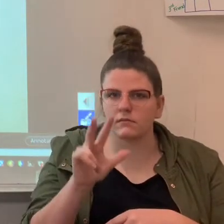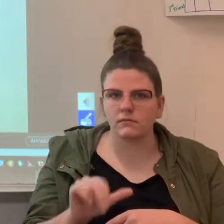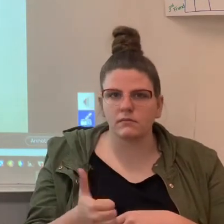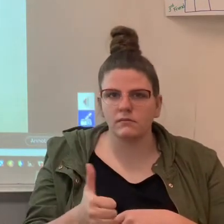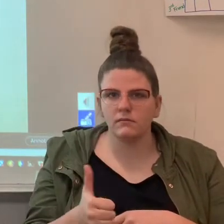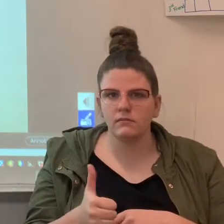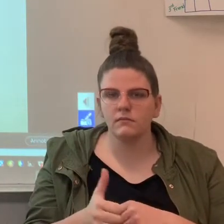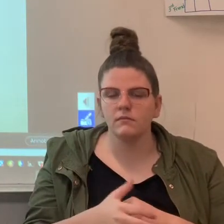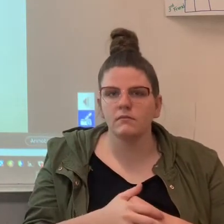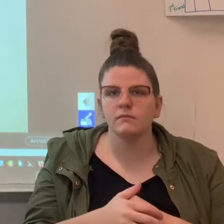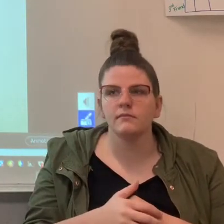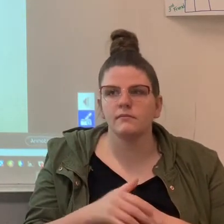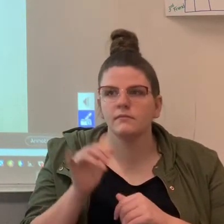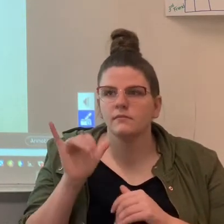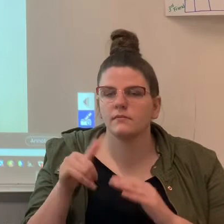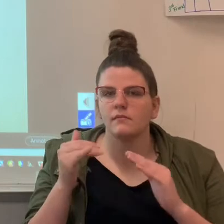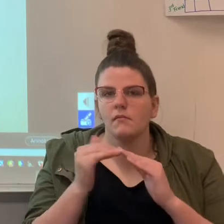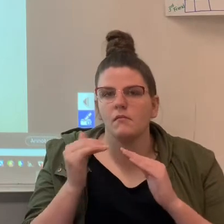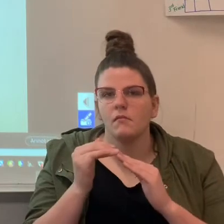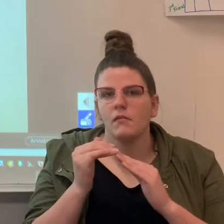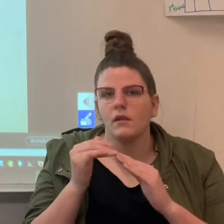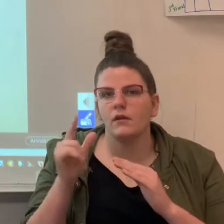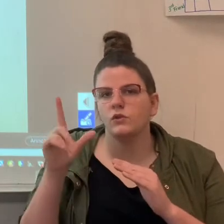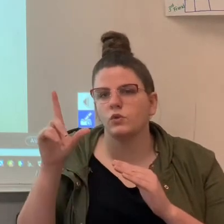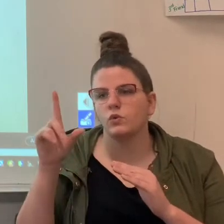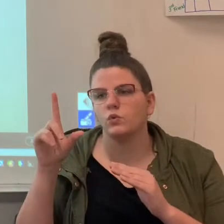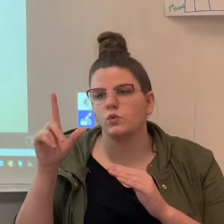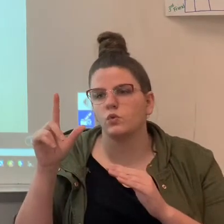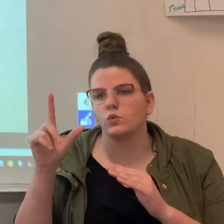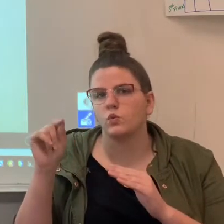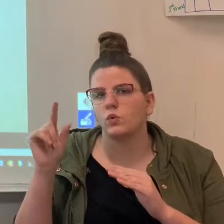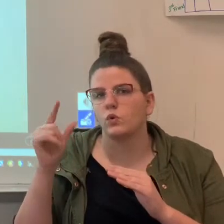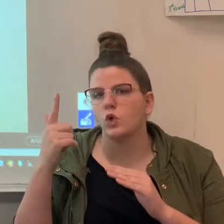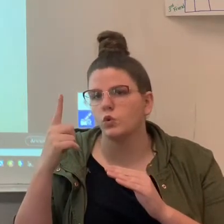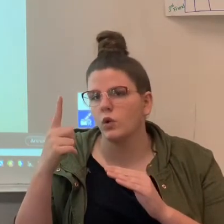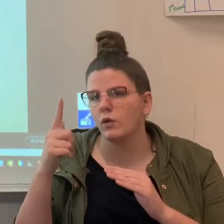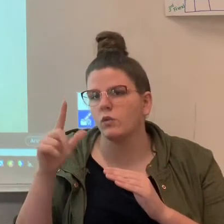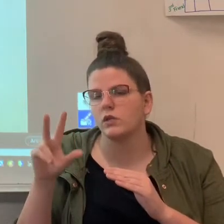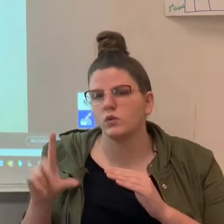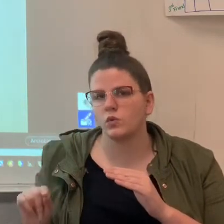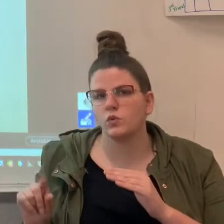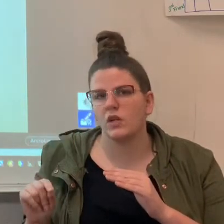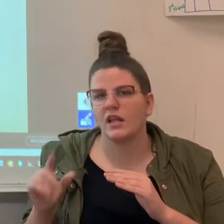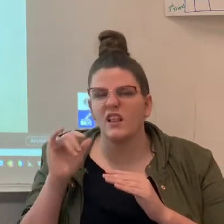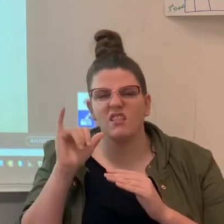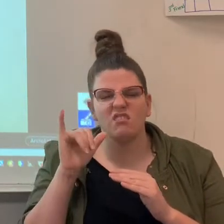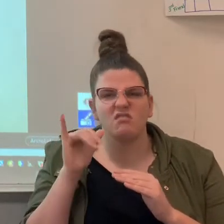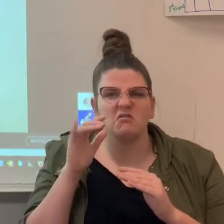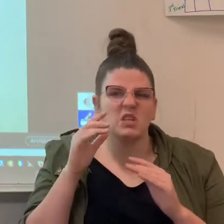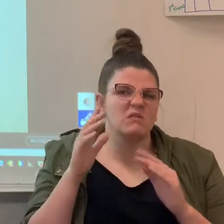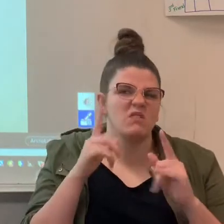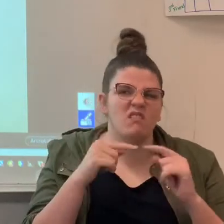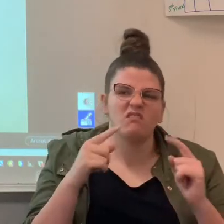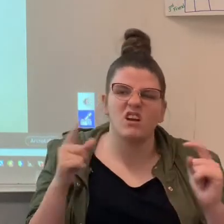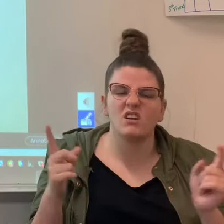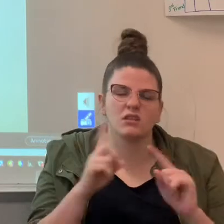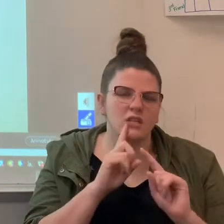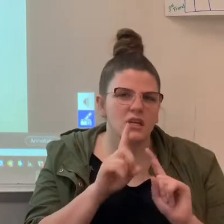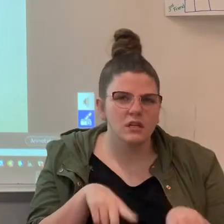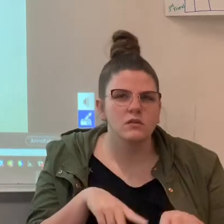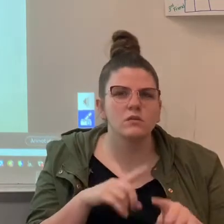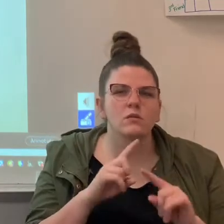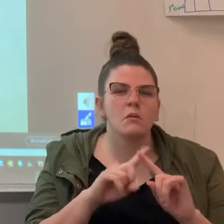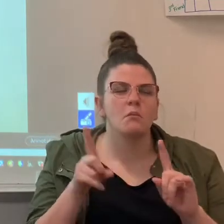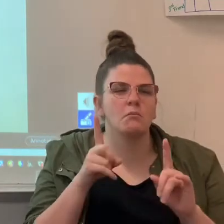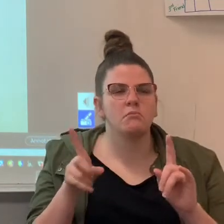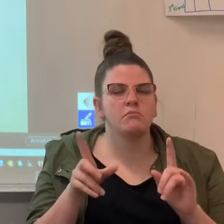3/10, and that would get me to 21/20. This is going to have a variety of answers. The main thing is that you had to have gotten to